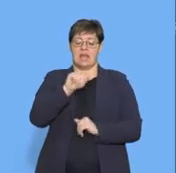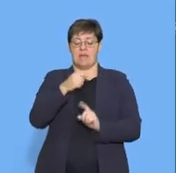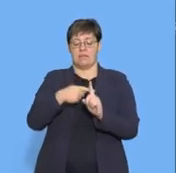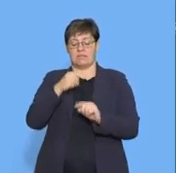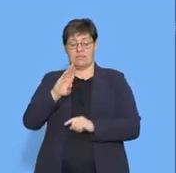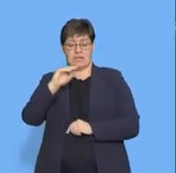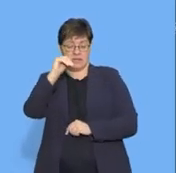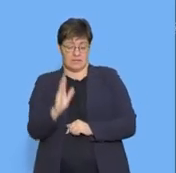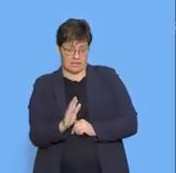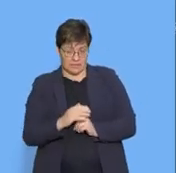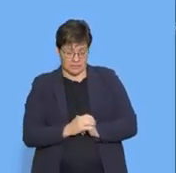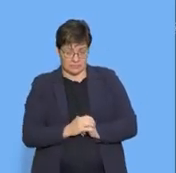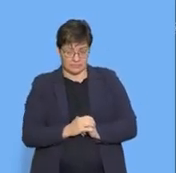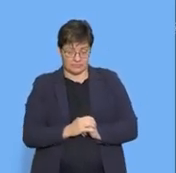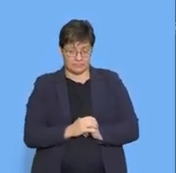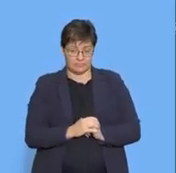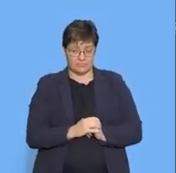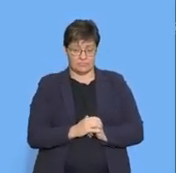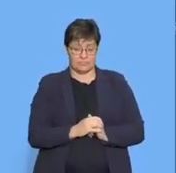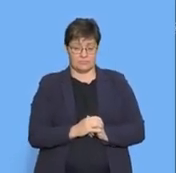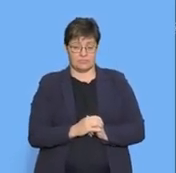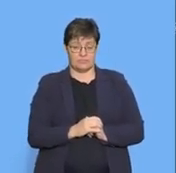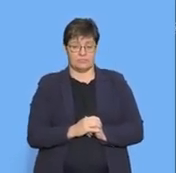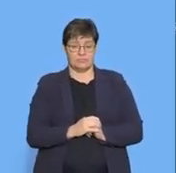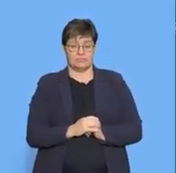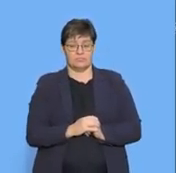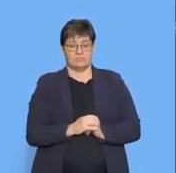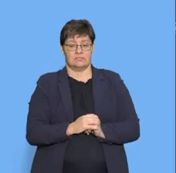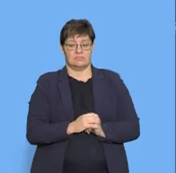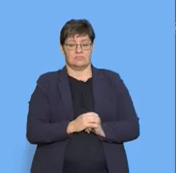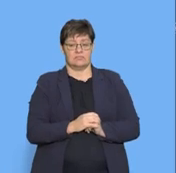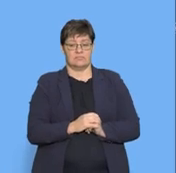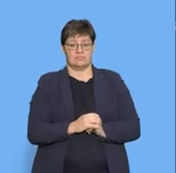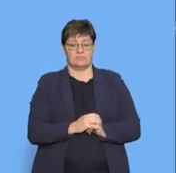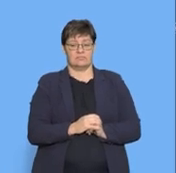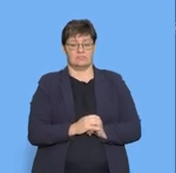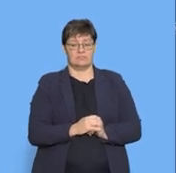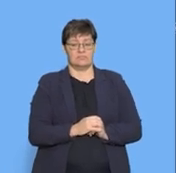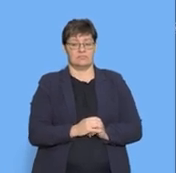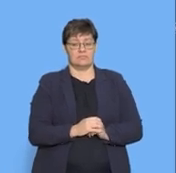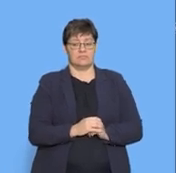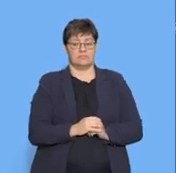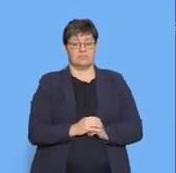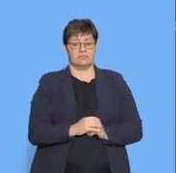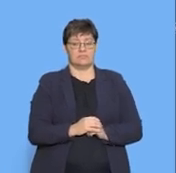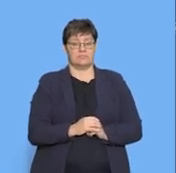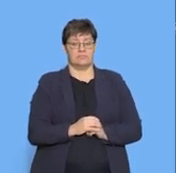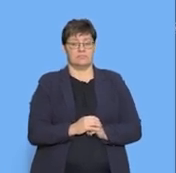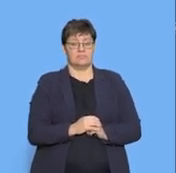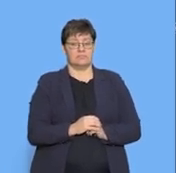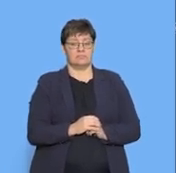So RS is equal to H sine A cos B all over sine of alpha plus